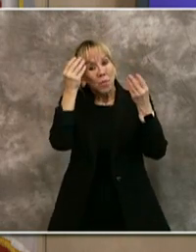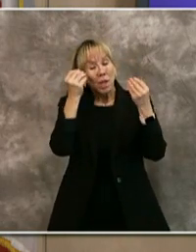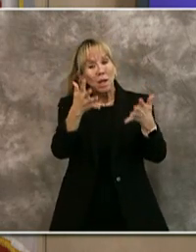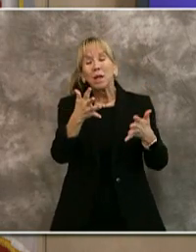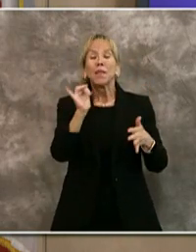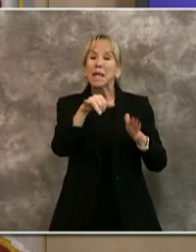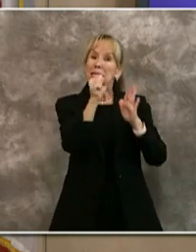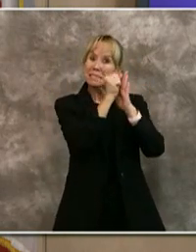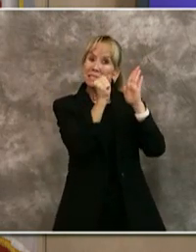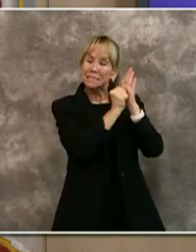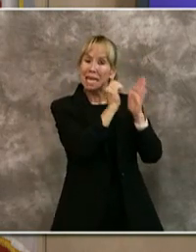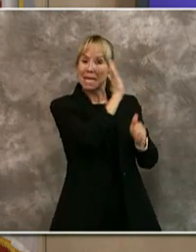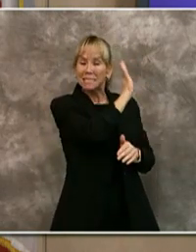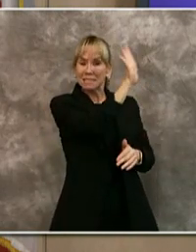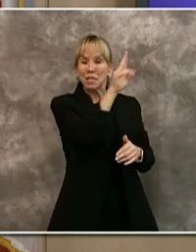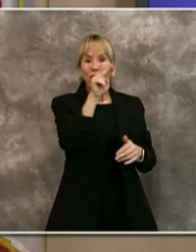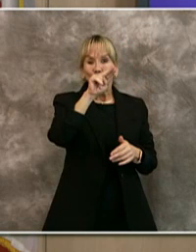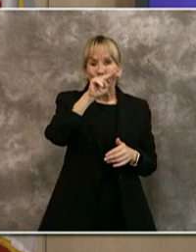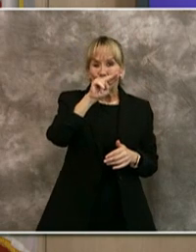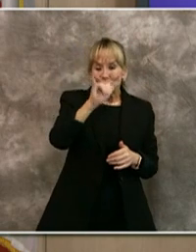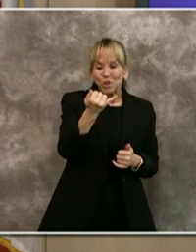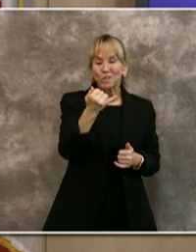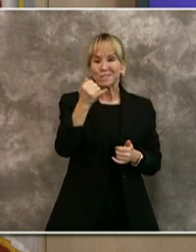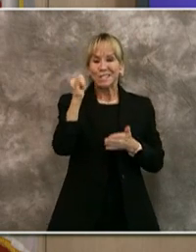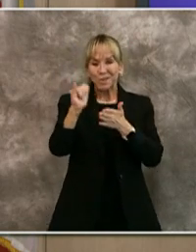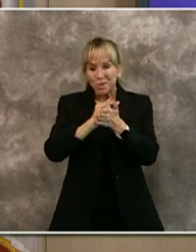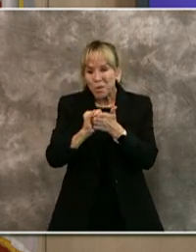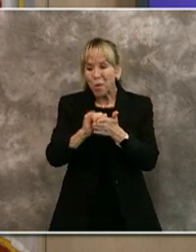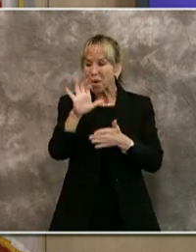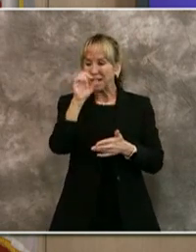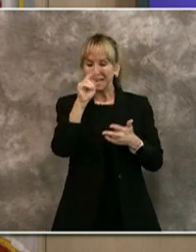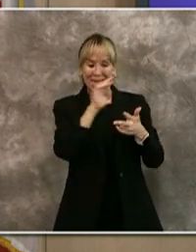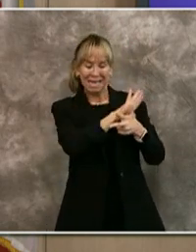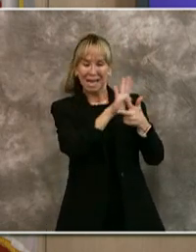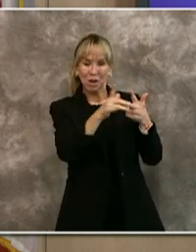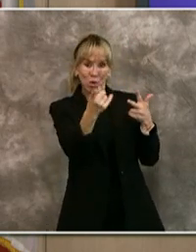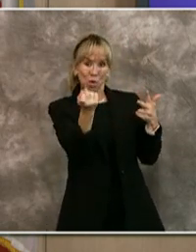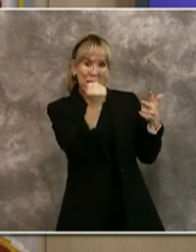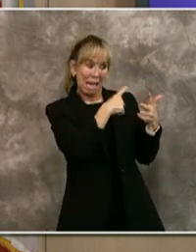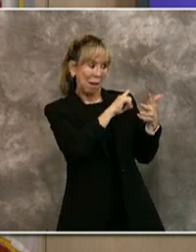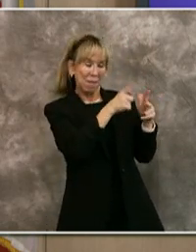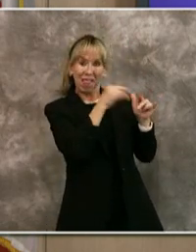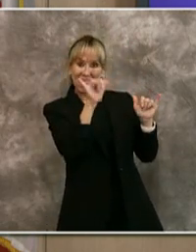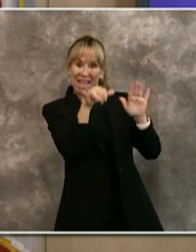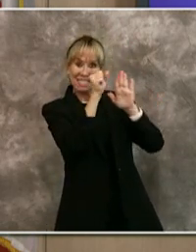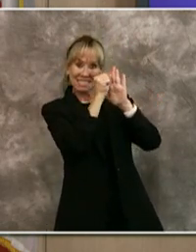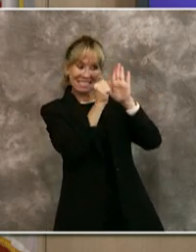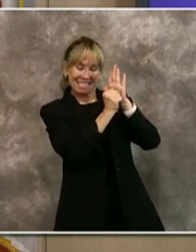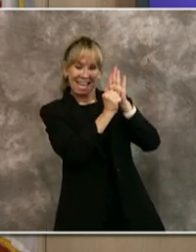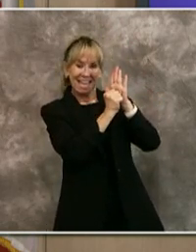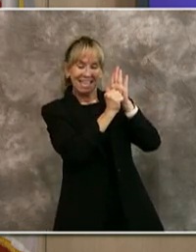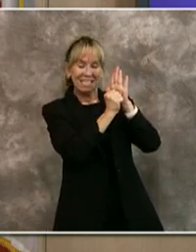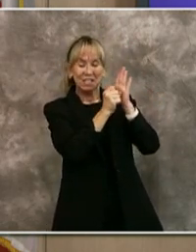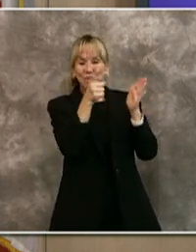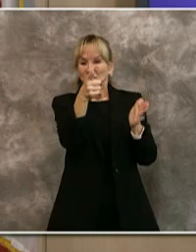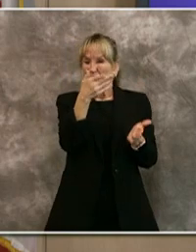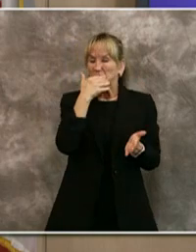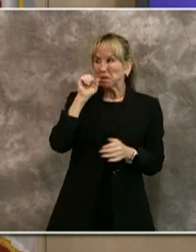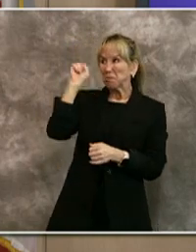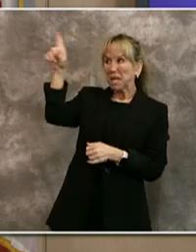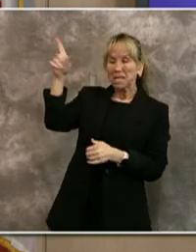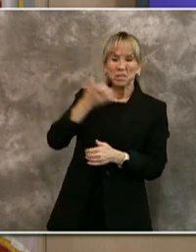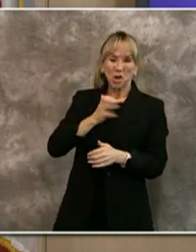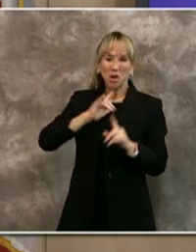are states, state governments with governors. And so the question about if our state might do that would probably best be directed to our